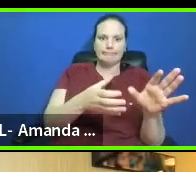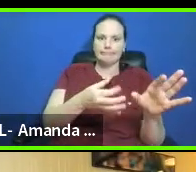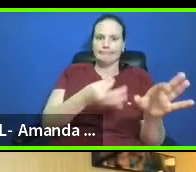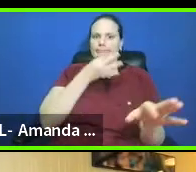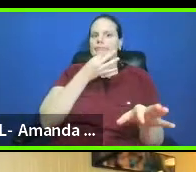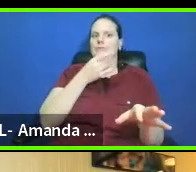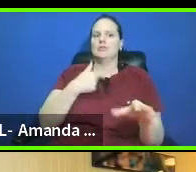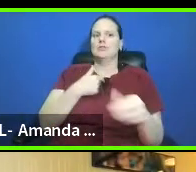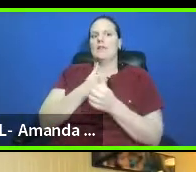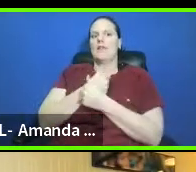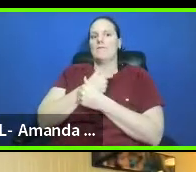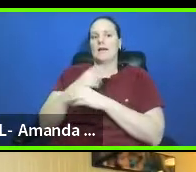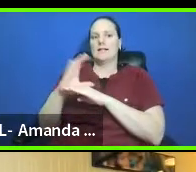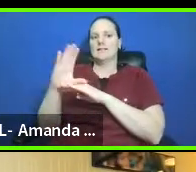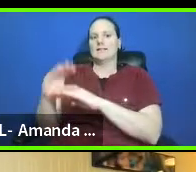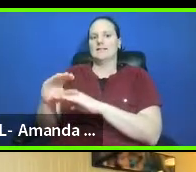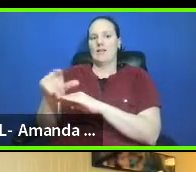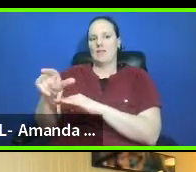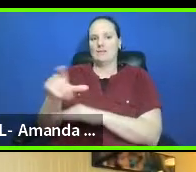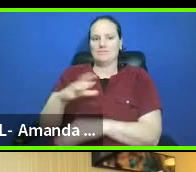I got discounts there. So.